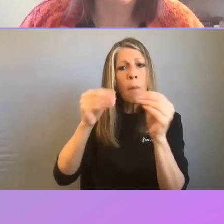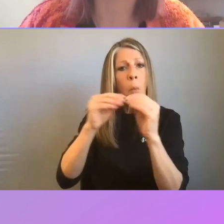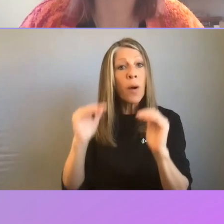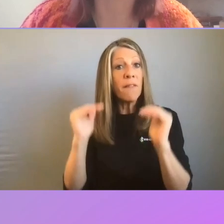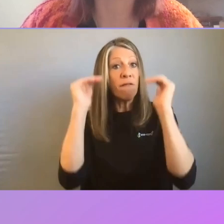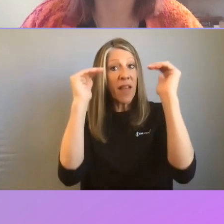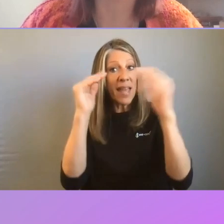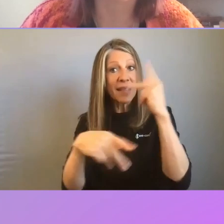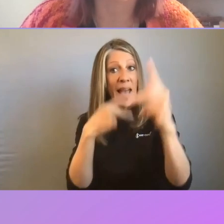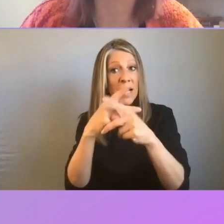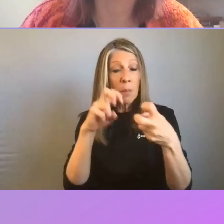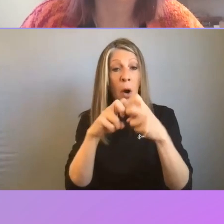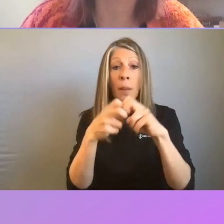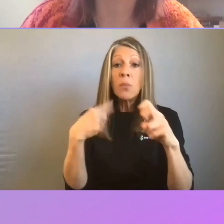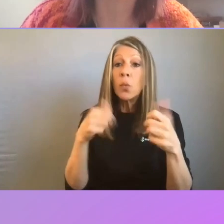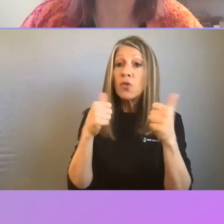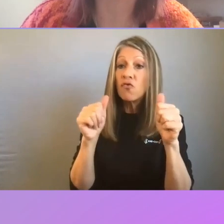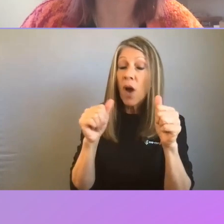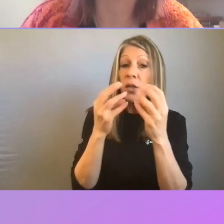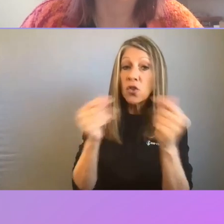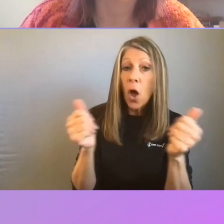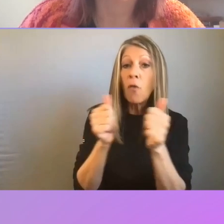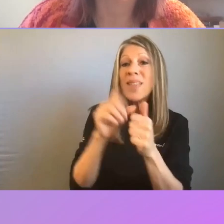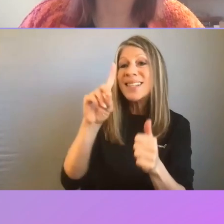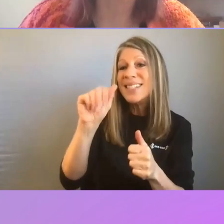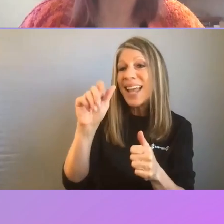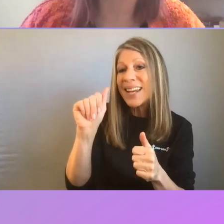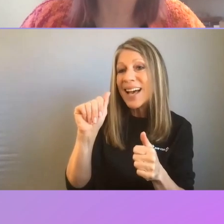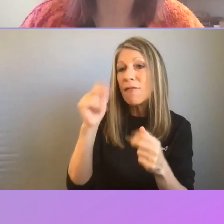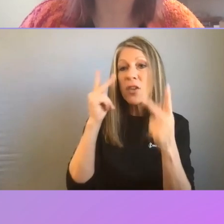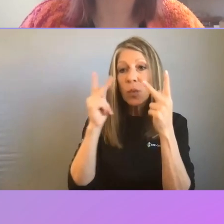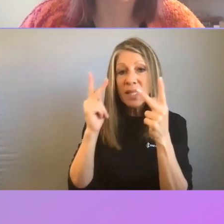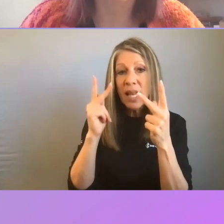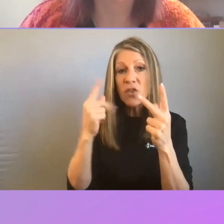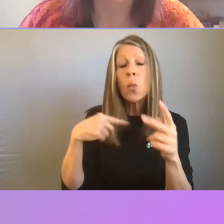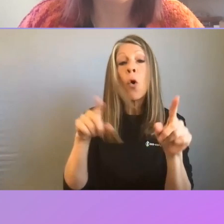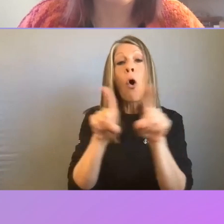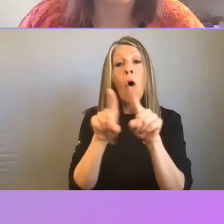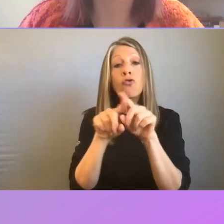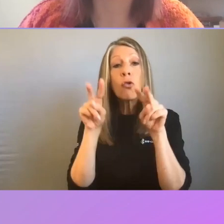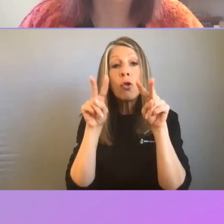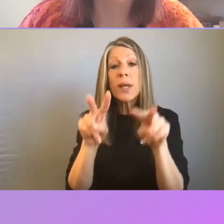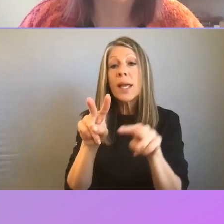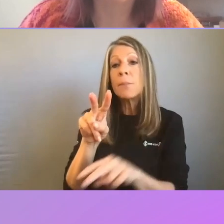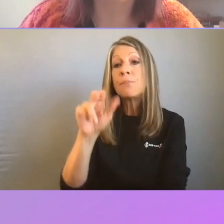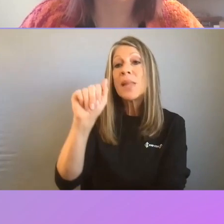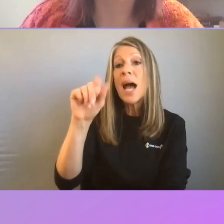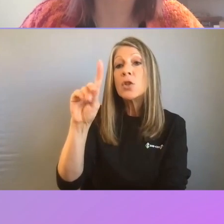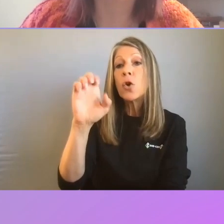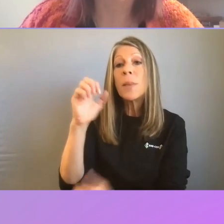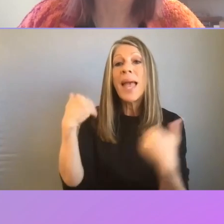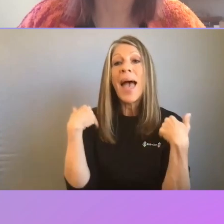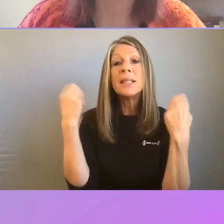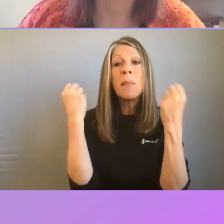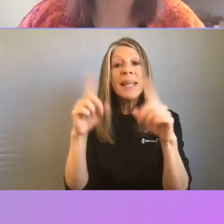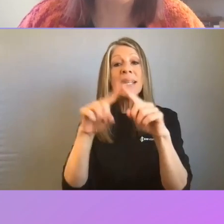kinds of problems that we're trying to solve with data visualization. We're also looking, as you know, Adobe has quite a number of design